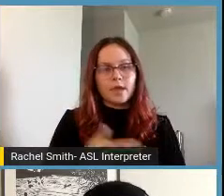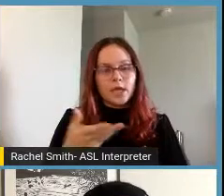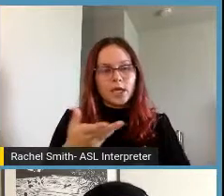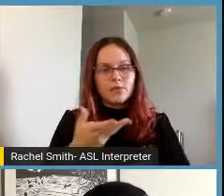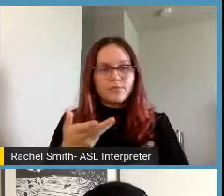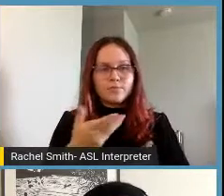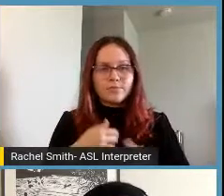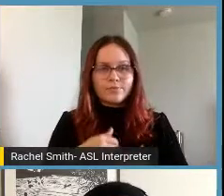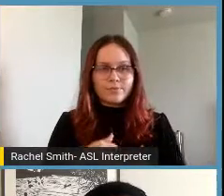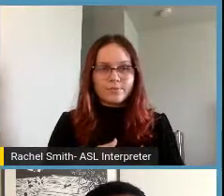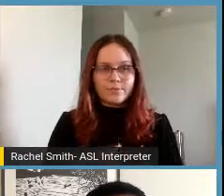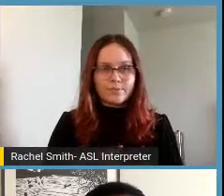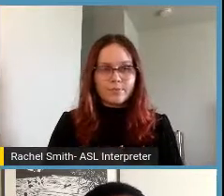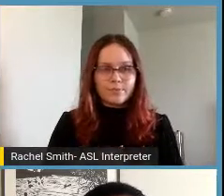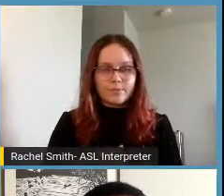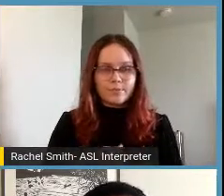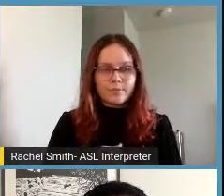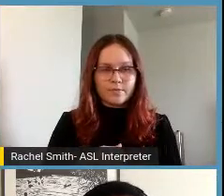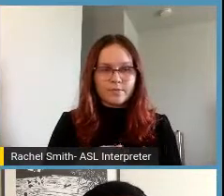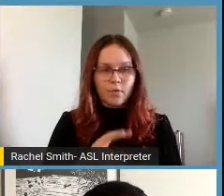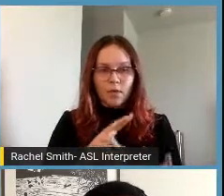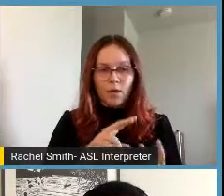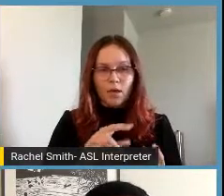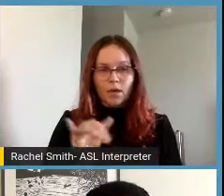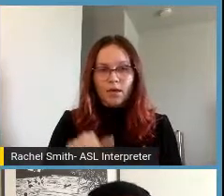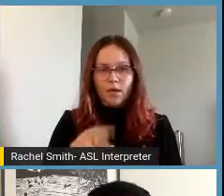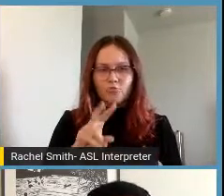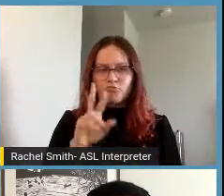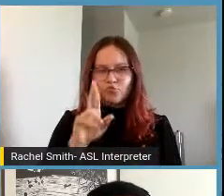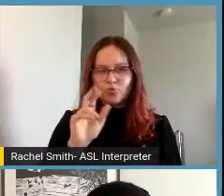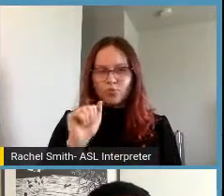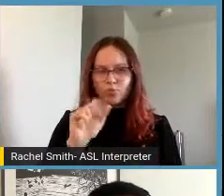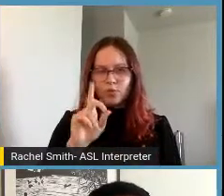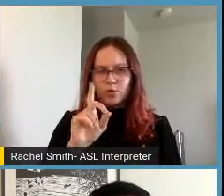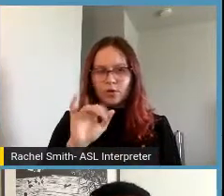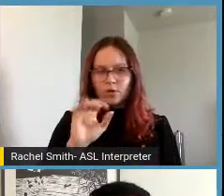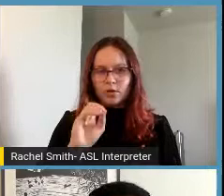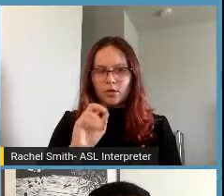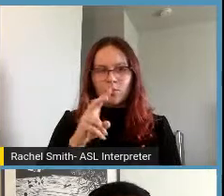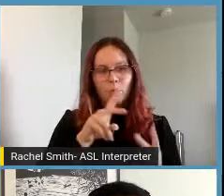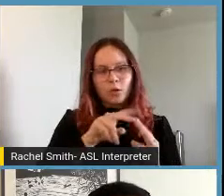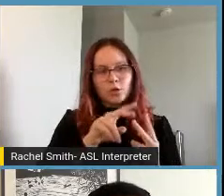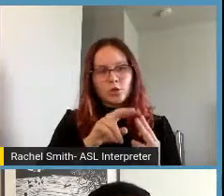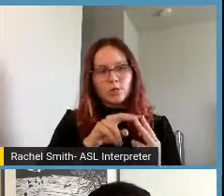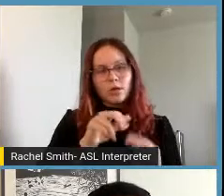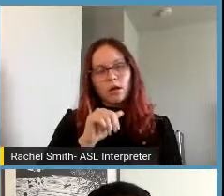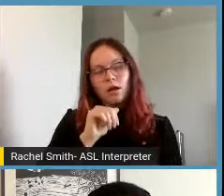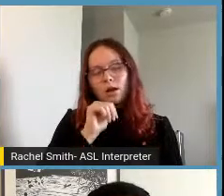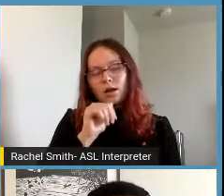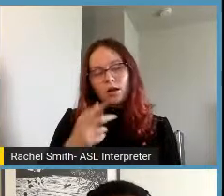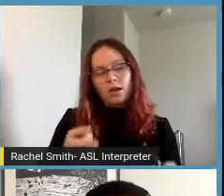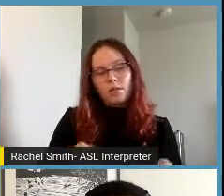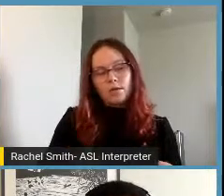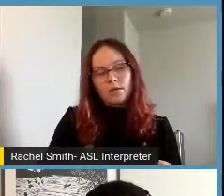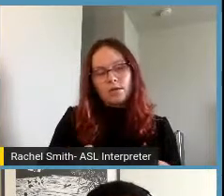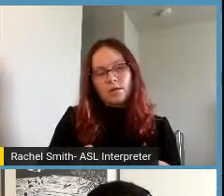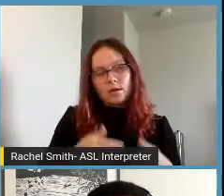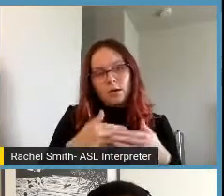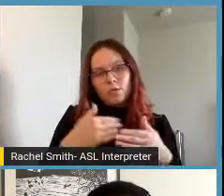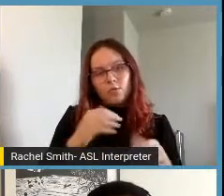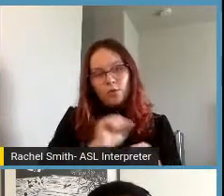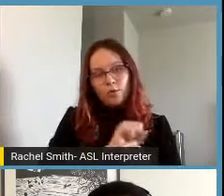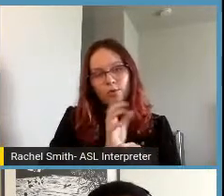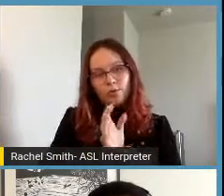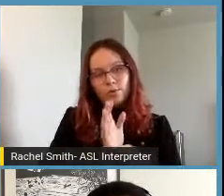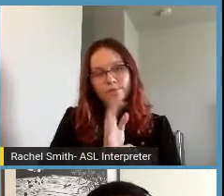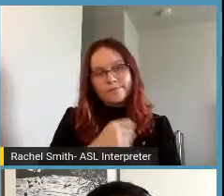partnership if it hadn't been for COVID kind of exposing us to other partners that we could work with and other artists we could work with that we